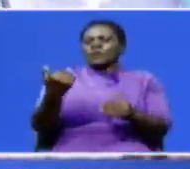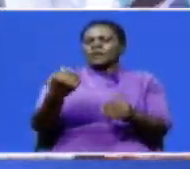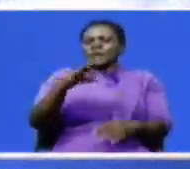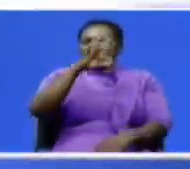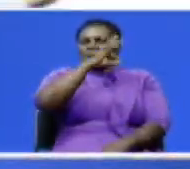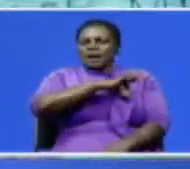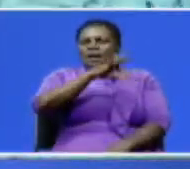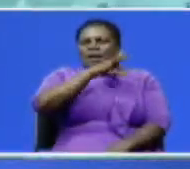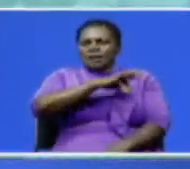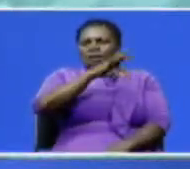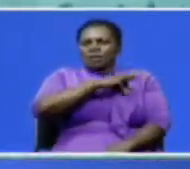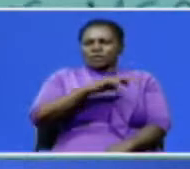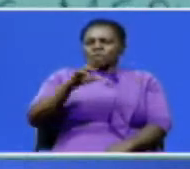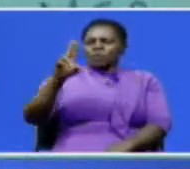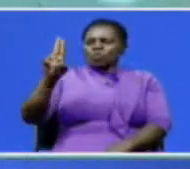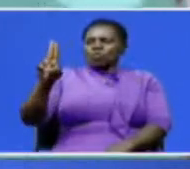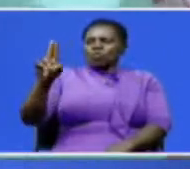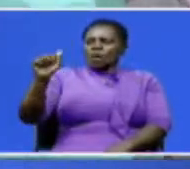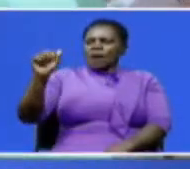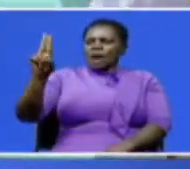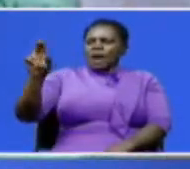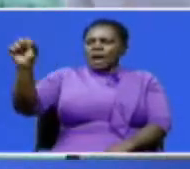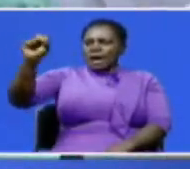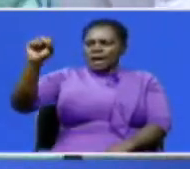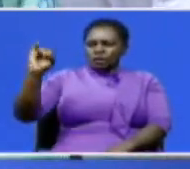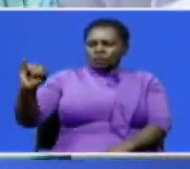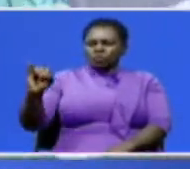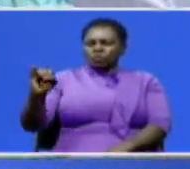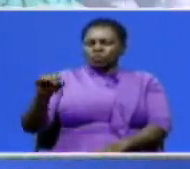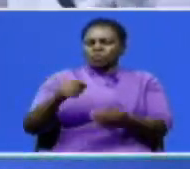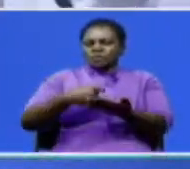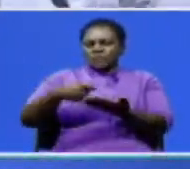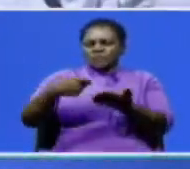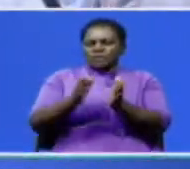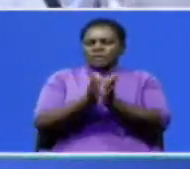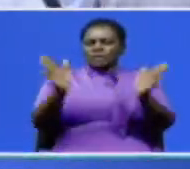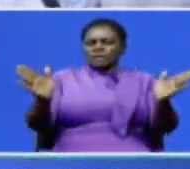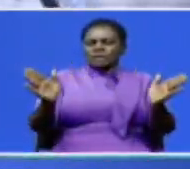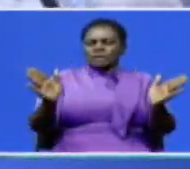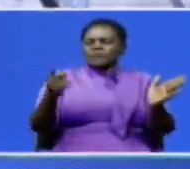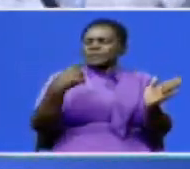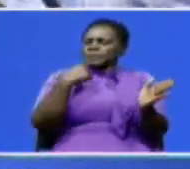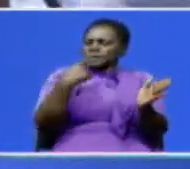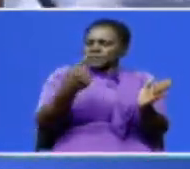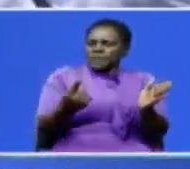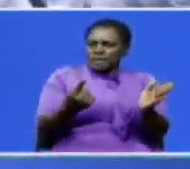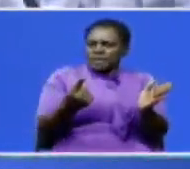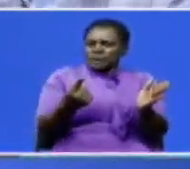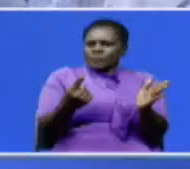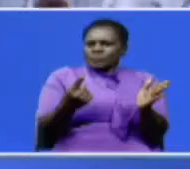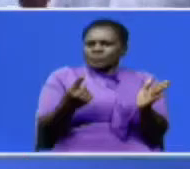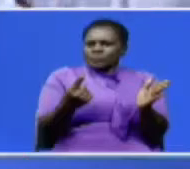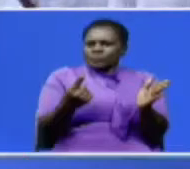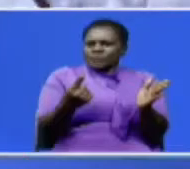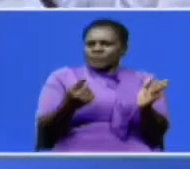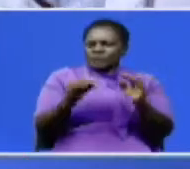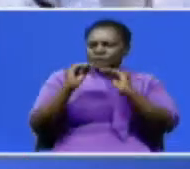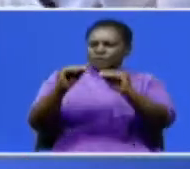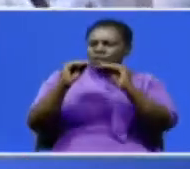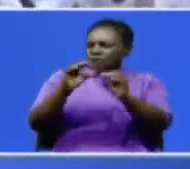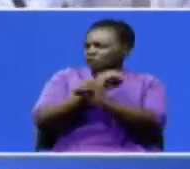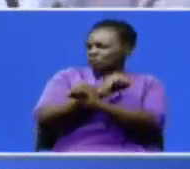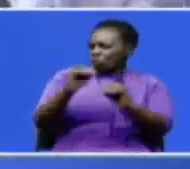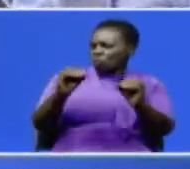allowances. WASU Secretary General Dr. Constantine Wasonga said in a news briefing that they will not offer clinical teaching